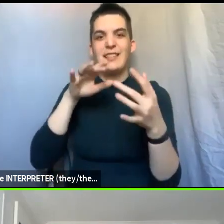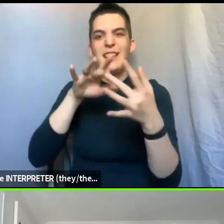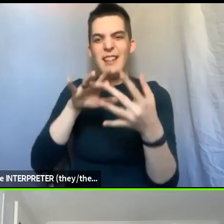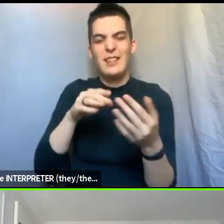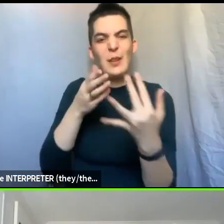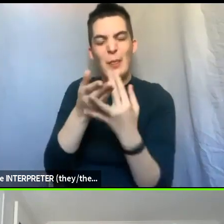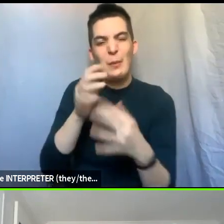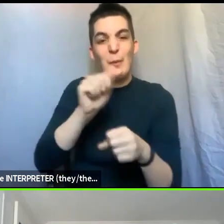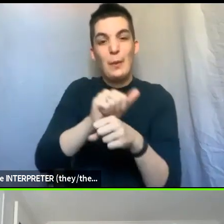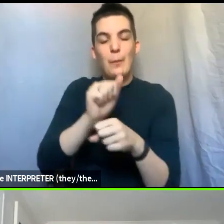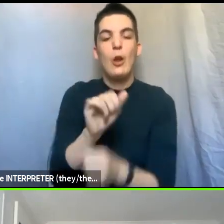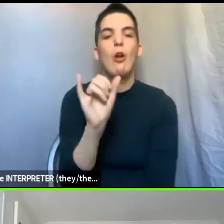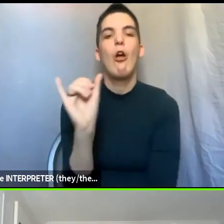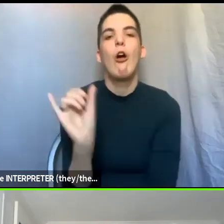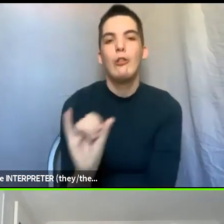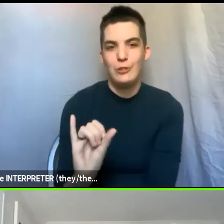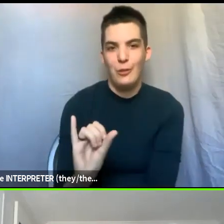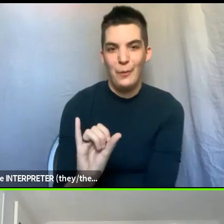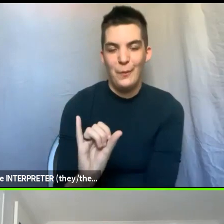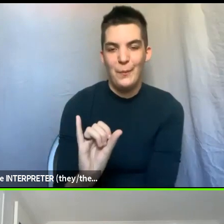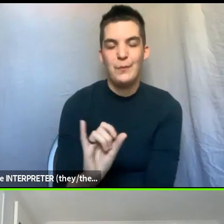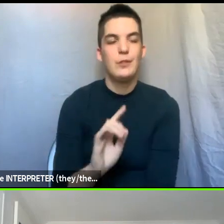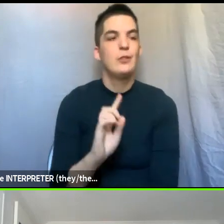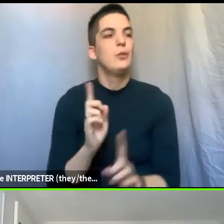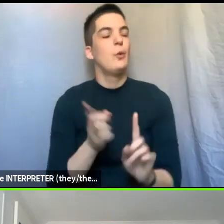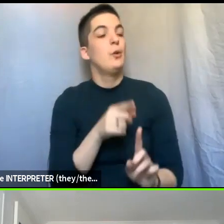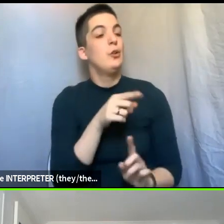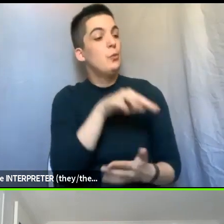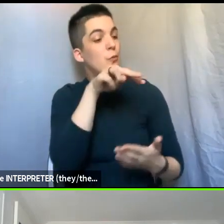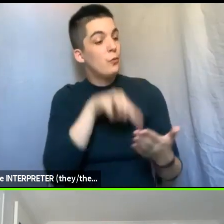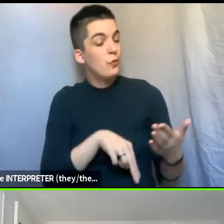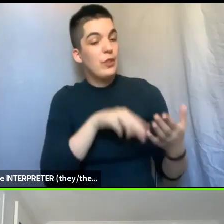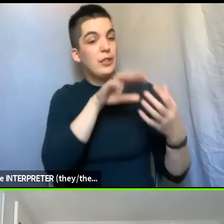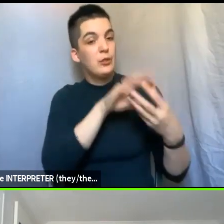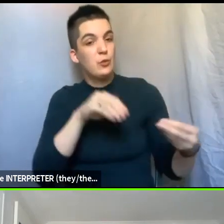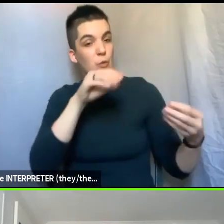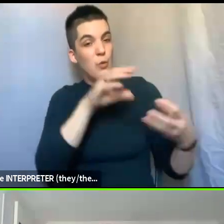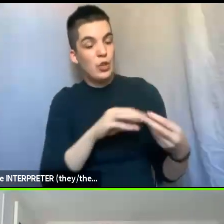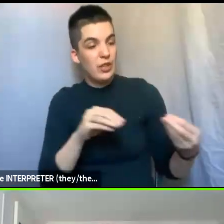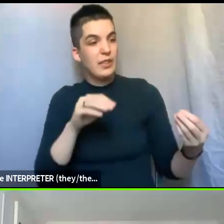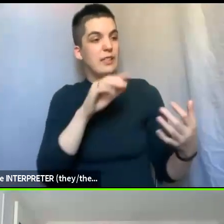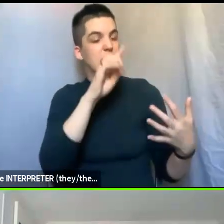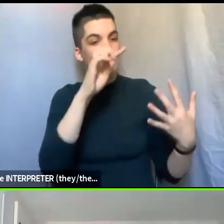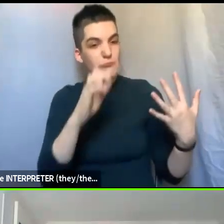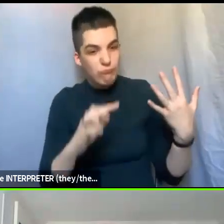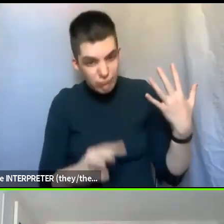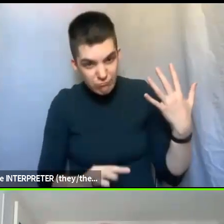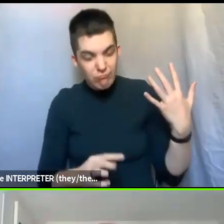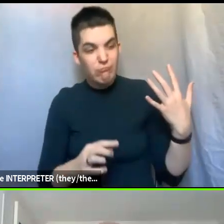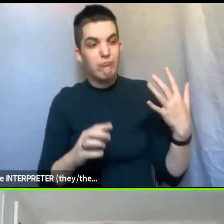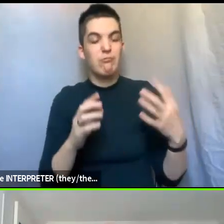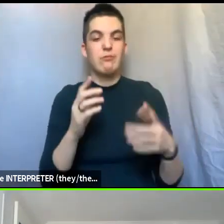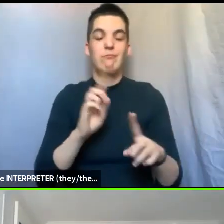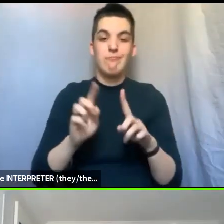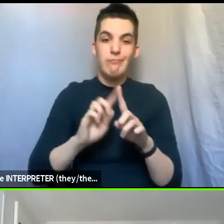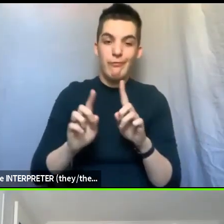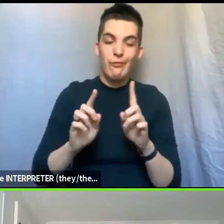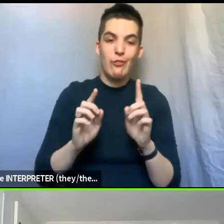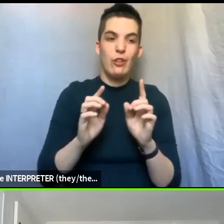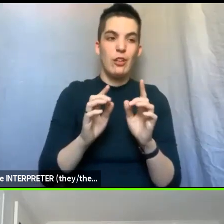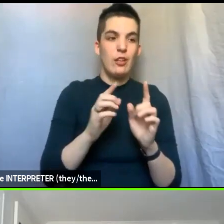read the stories of Nina Vance and Zelda and Adrian and those people who started those